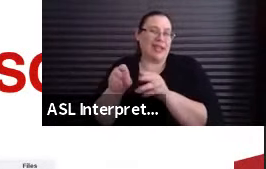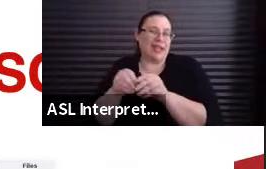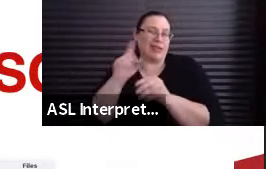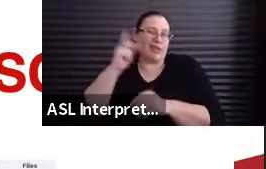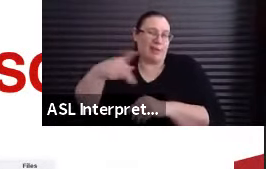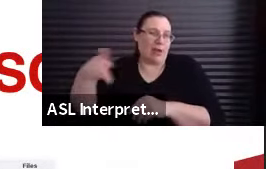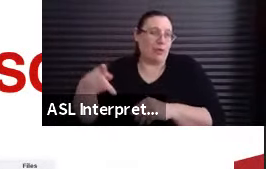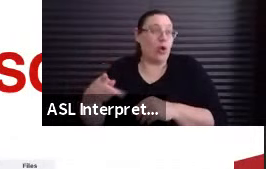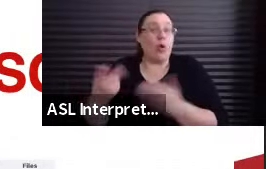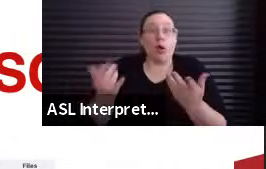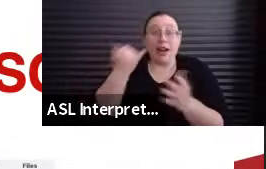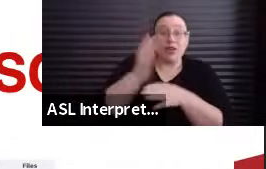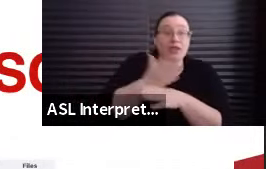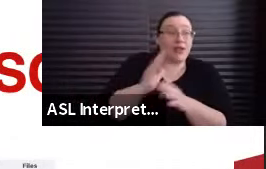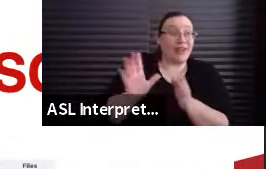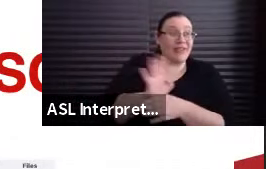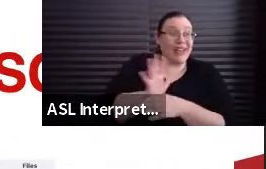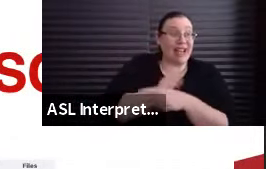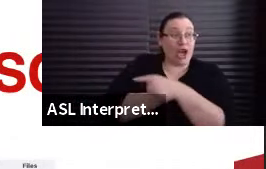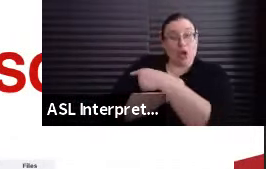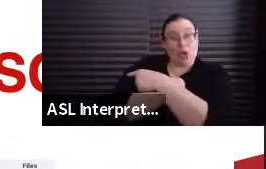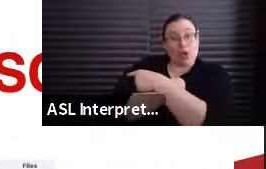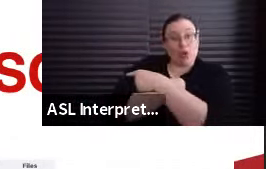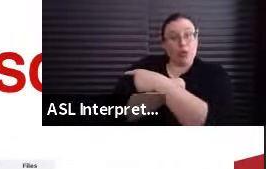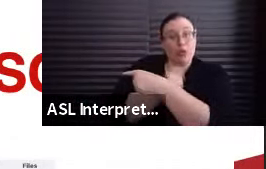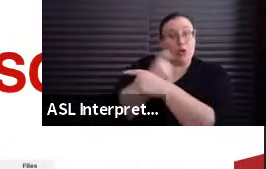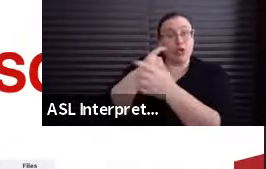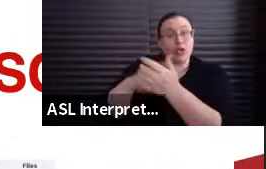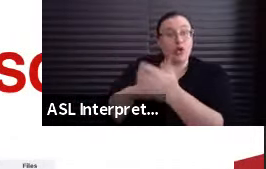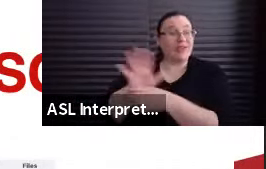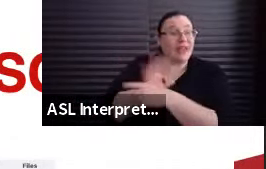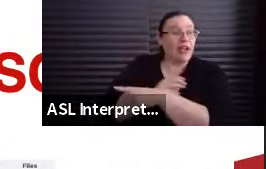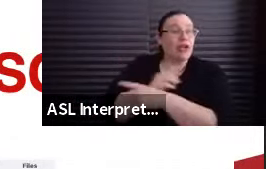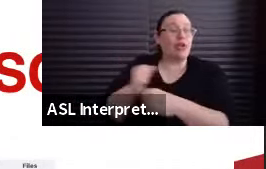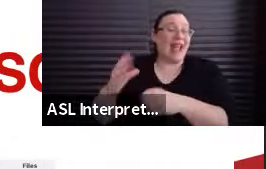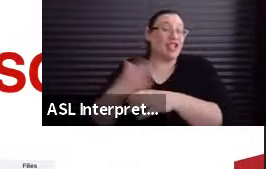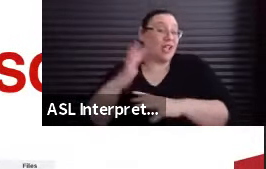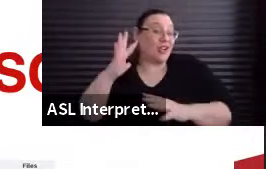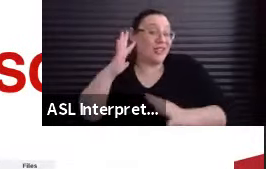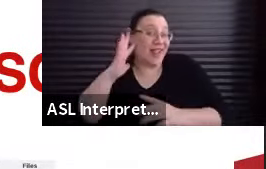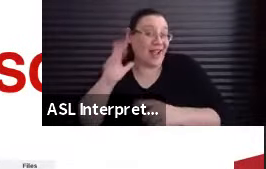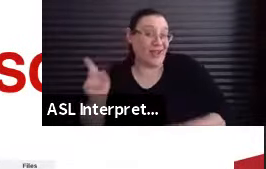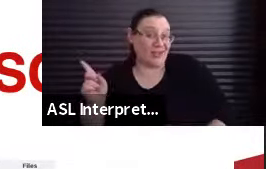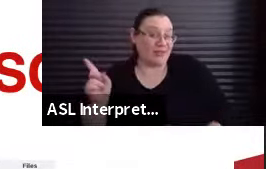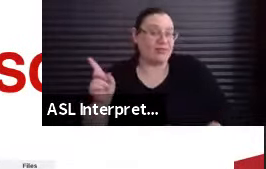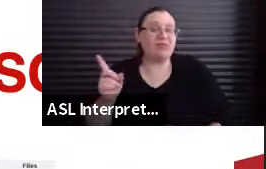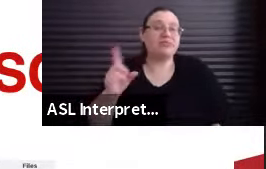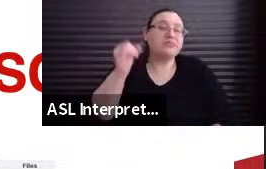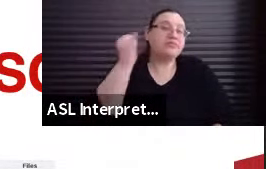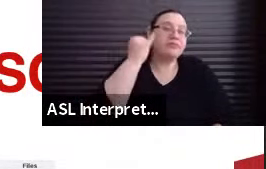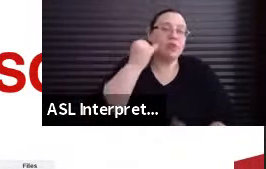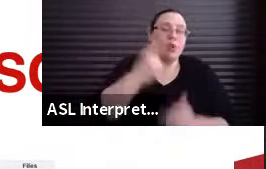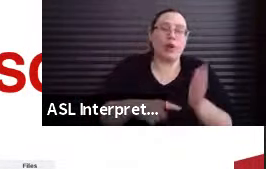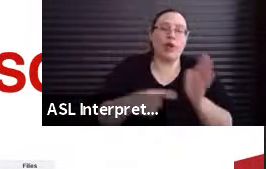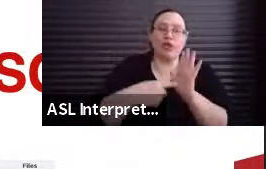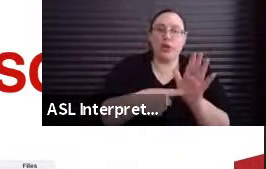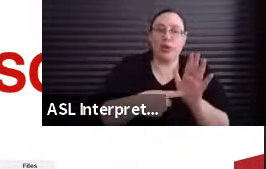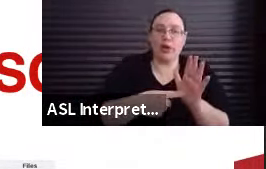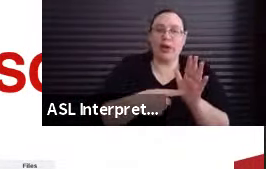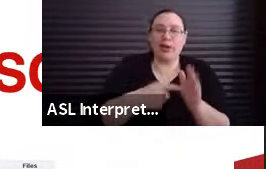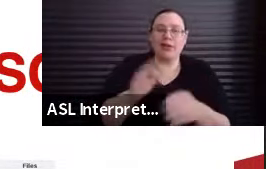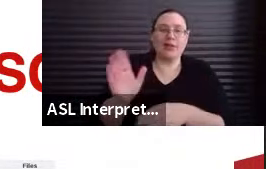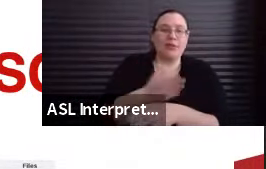sharing video, down in the bottom left corner, you have options to share sound, because let's say the thing you're sharing is a music file